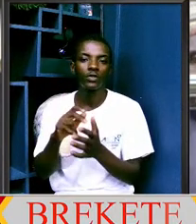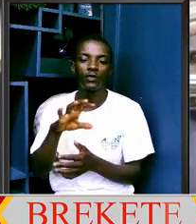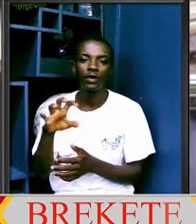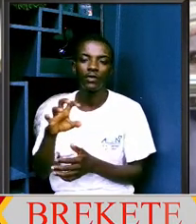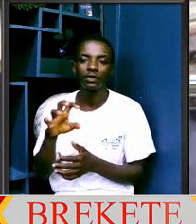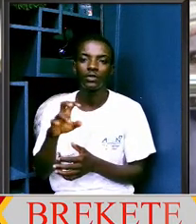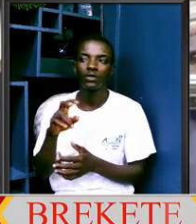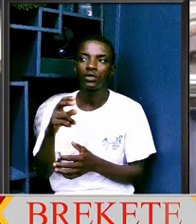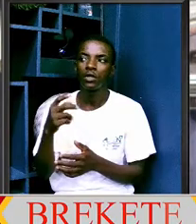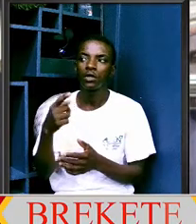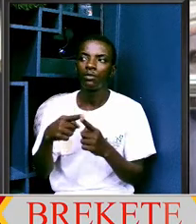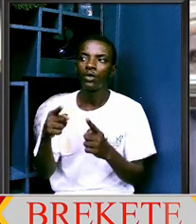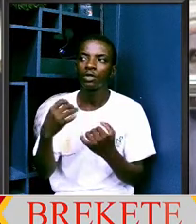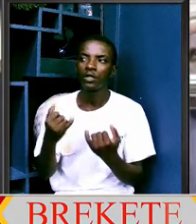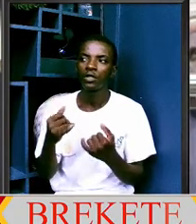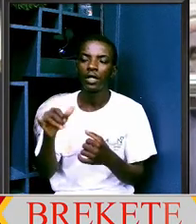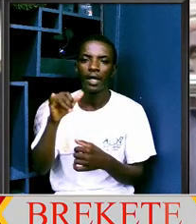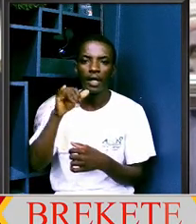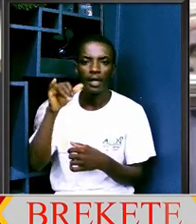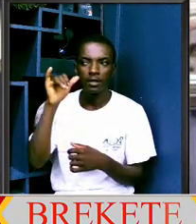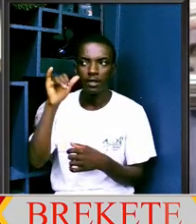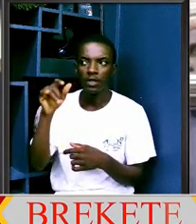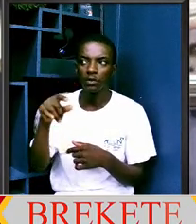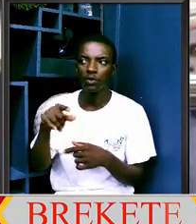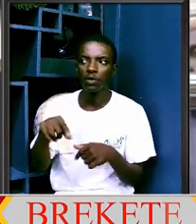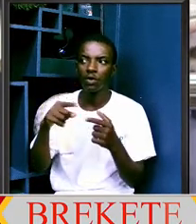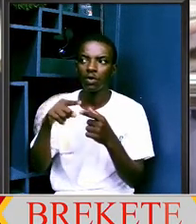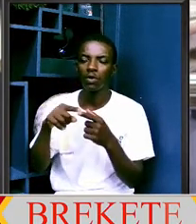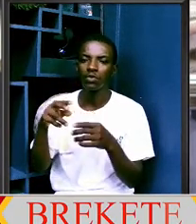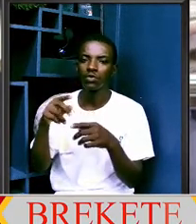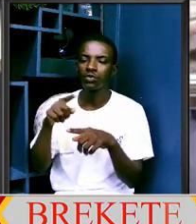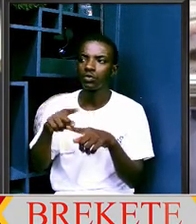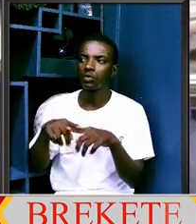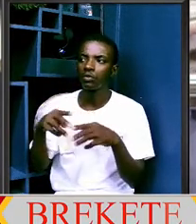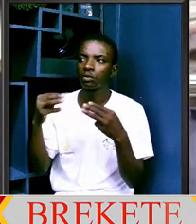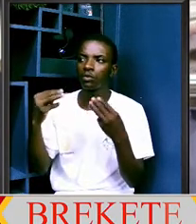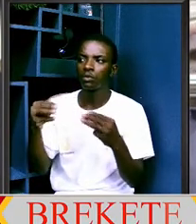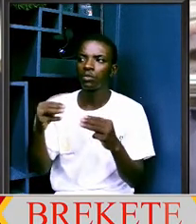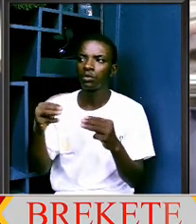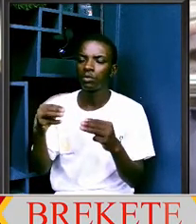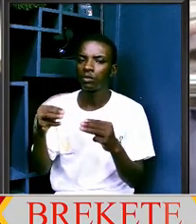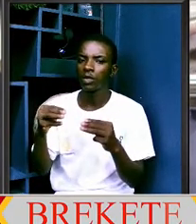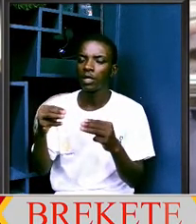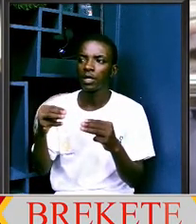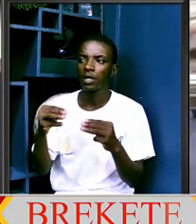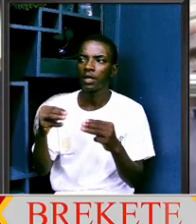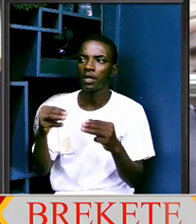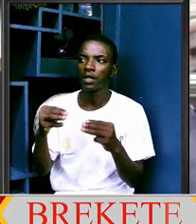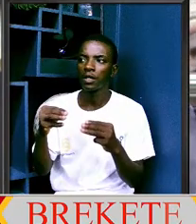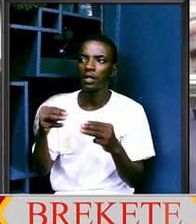15,500. Hmm. But now, sir, yesterday when I went to market,